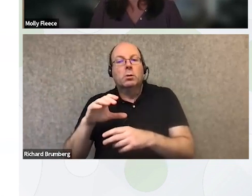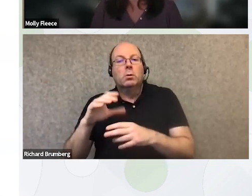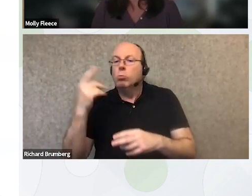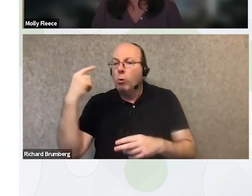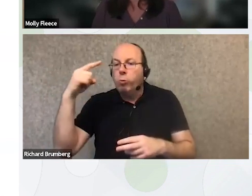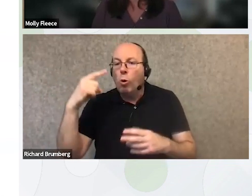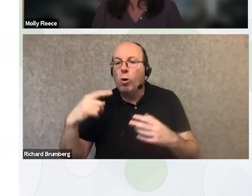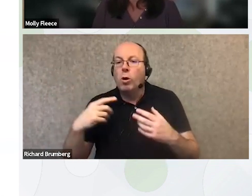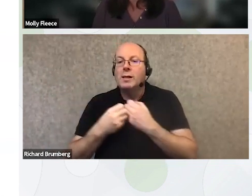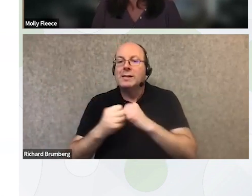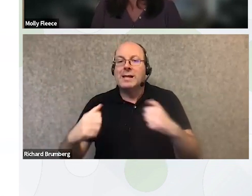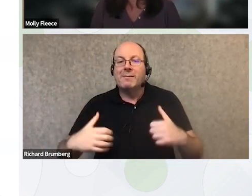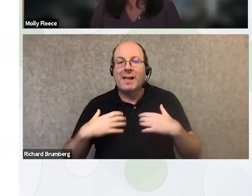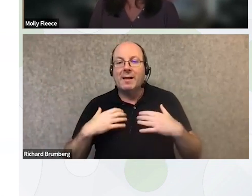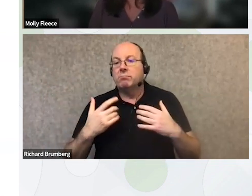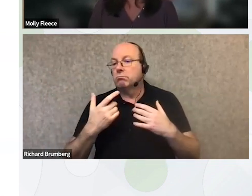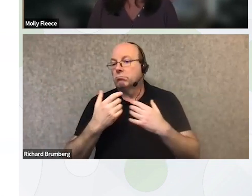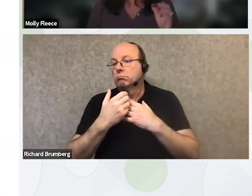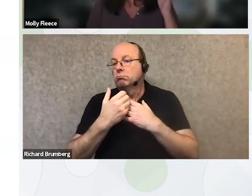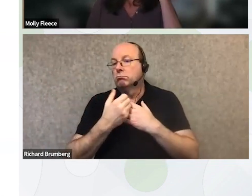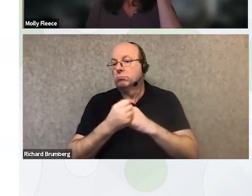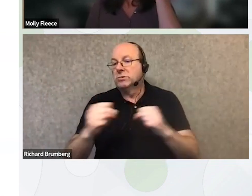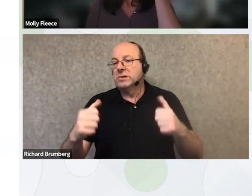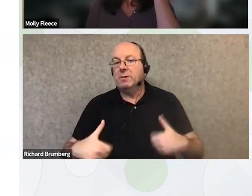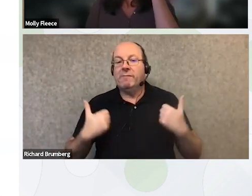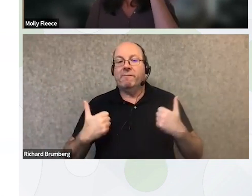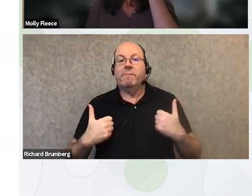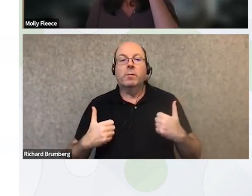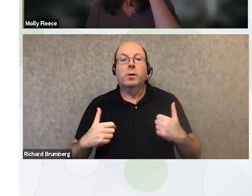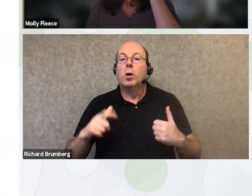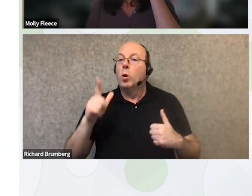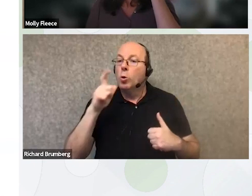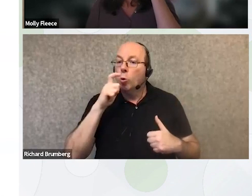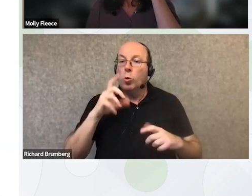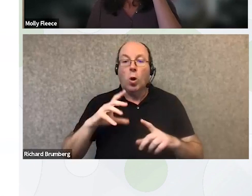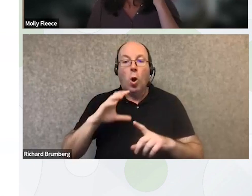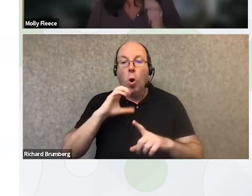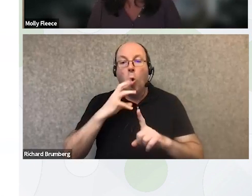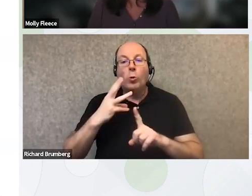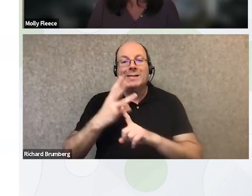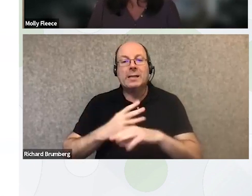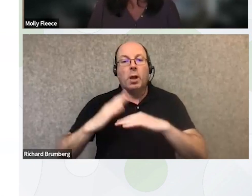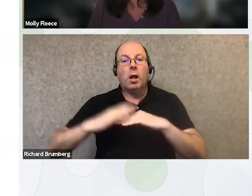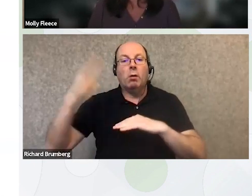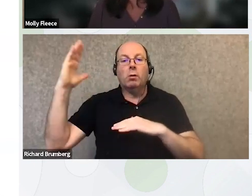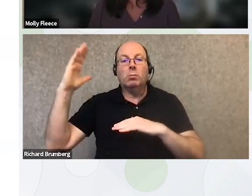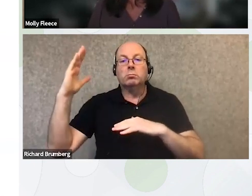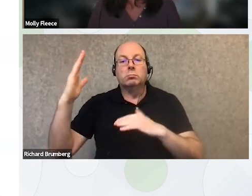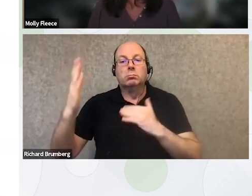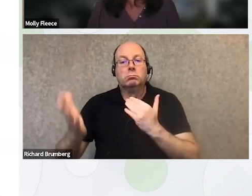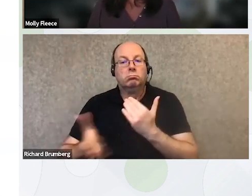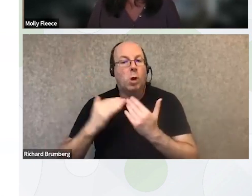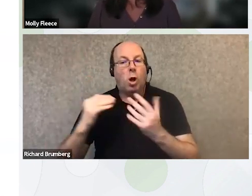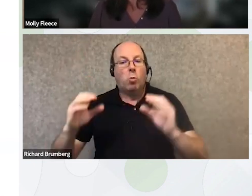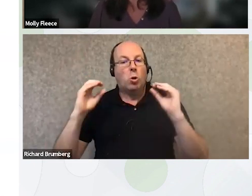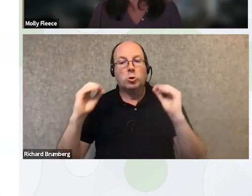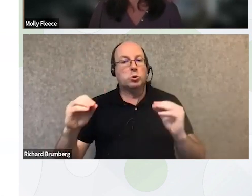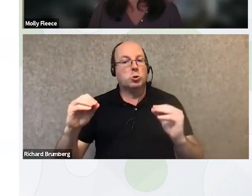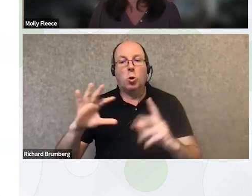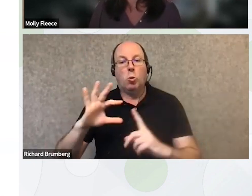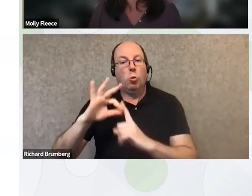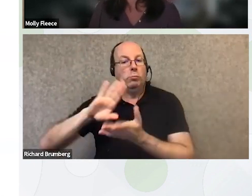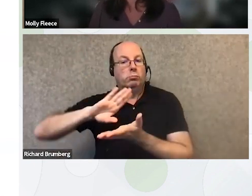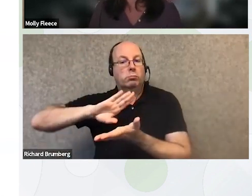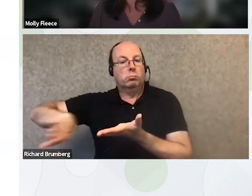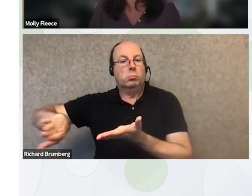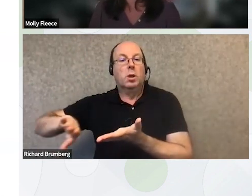lives, and we do this for everyone over the age of 6 months of age, with really very few exceptions. So anyone younger